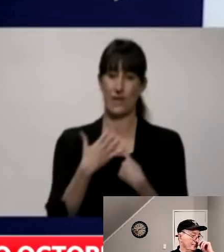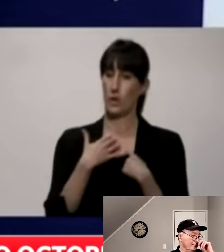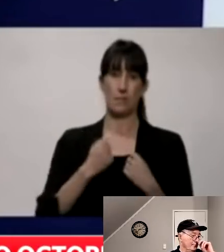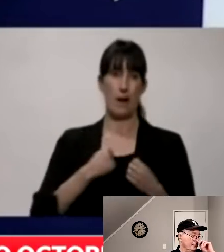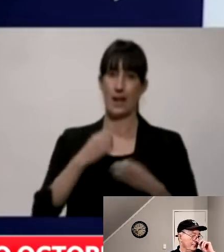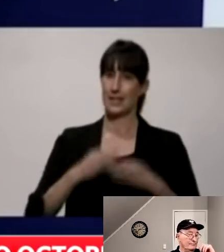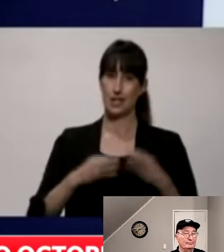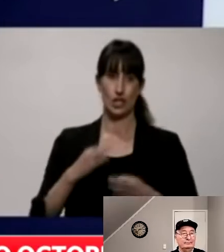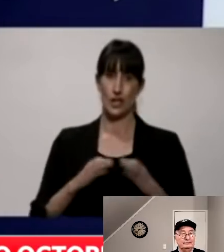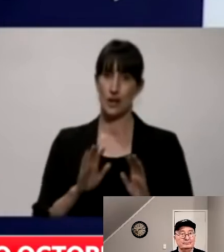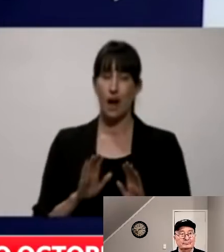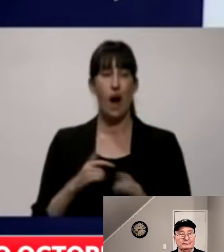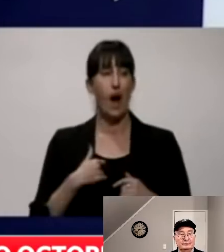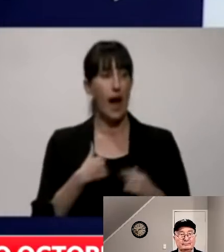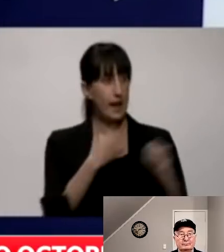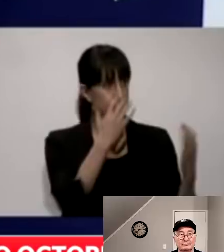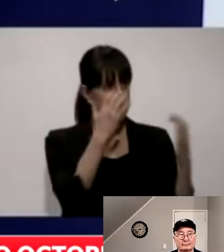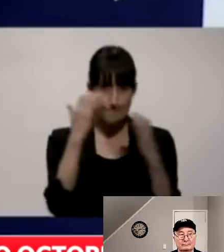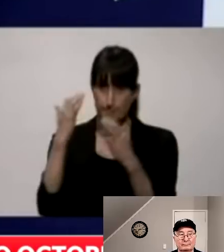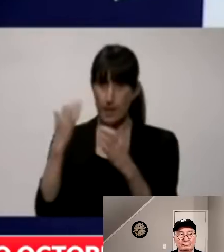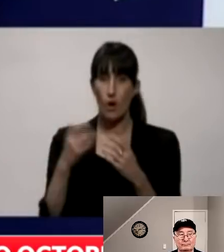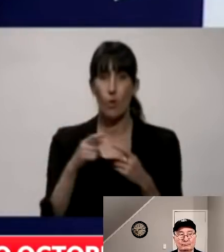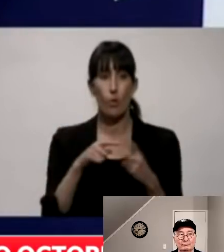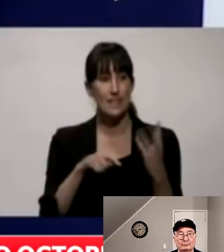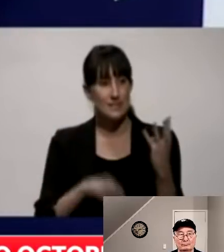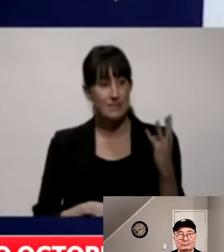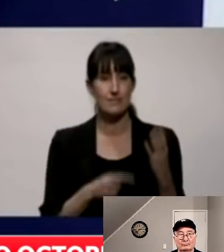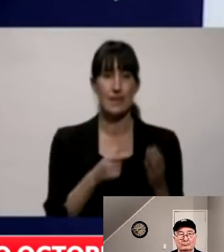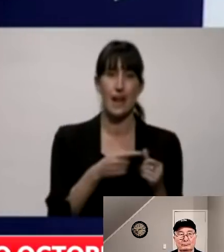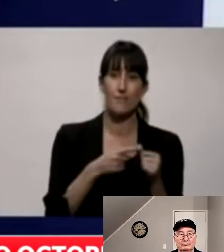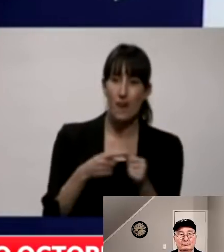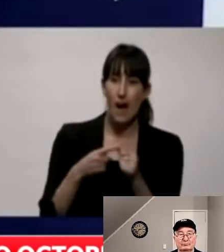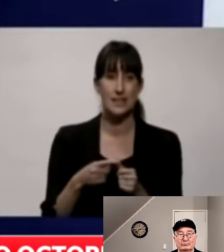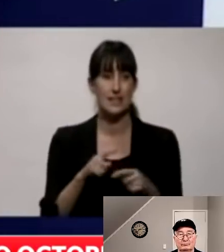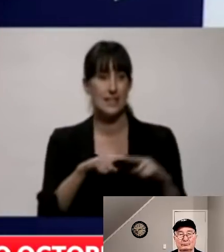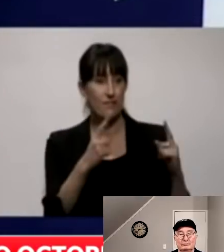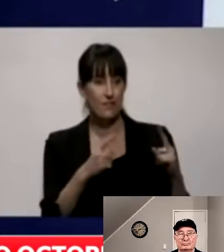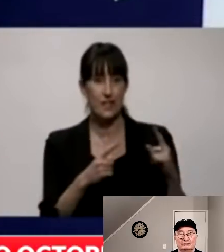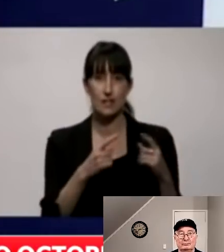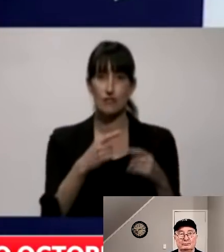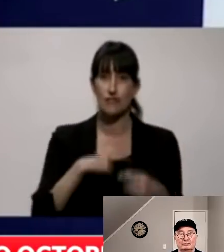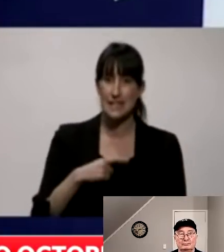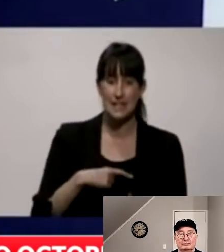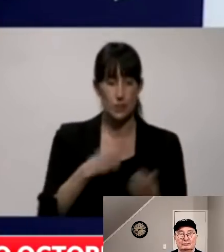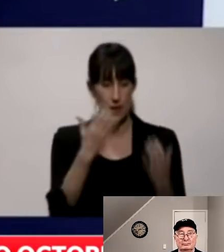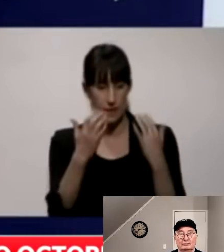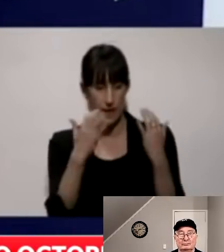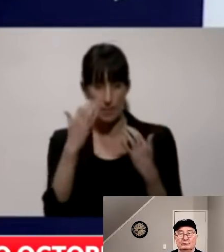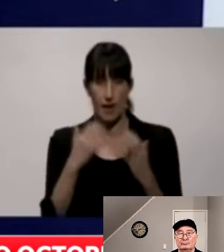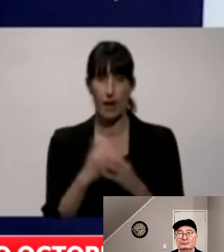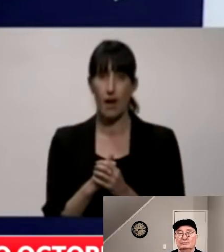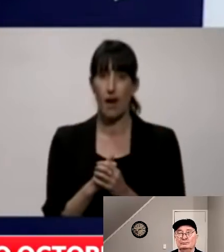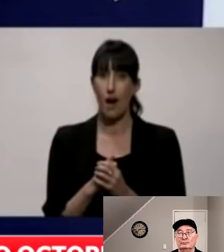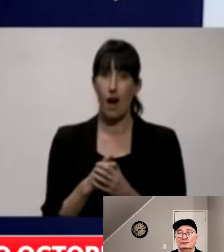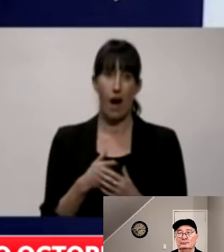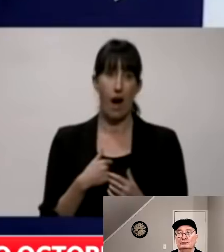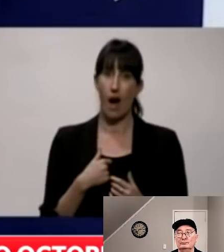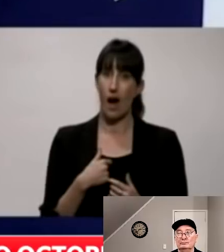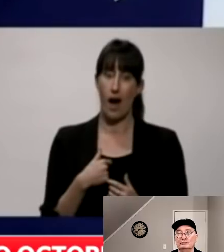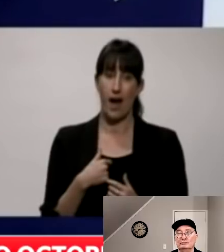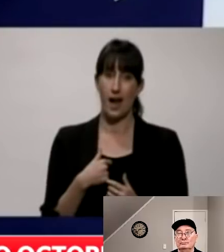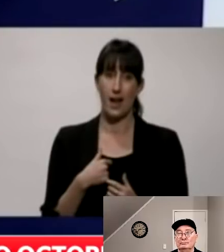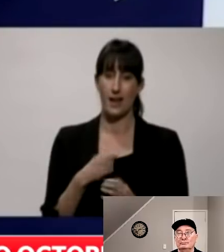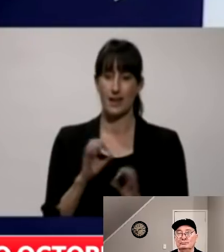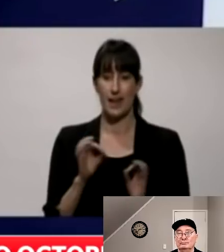You'll have heard me set out all of the factors that I took into account. For me, it would not have been appropriate to make a decision based solely